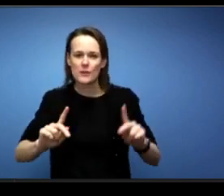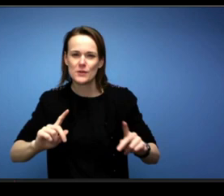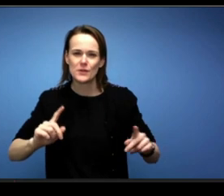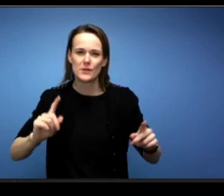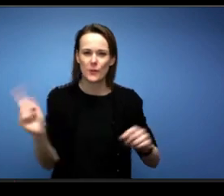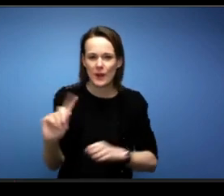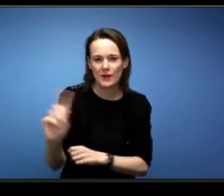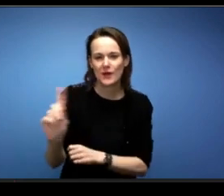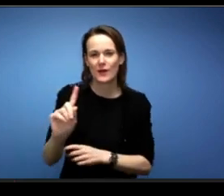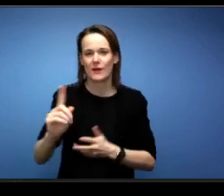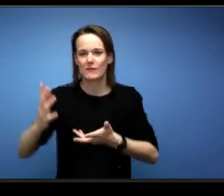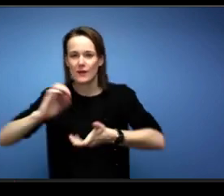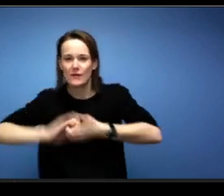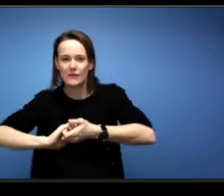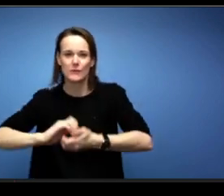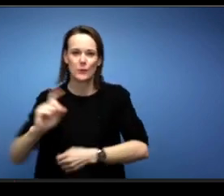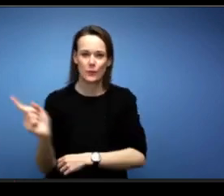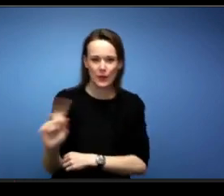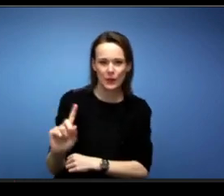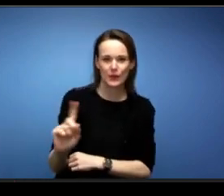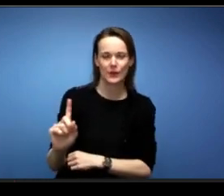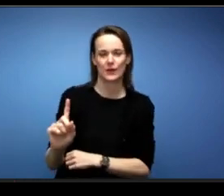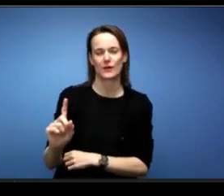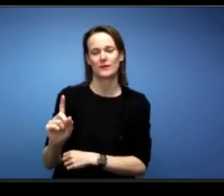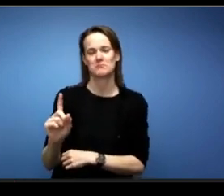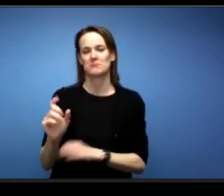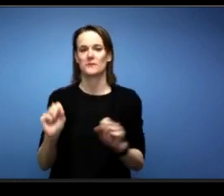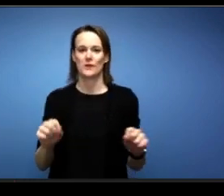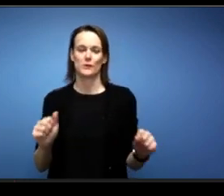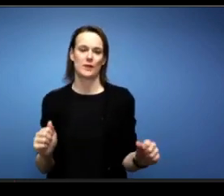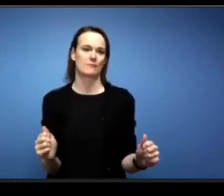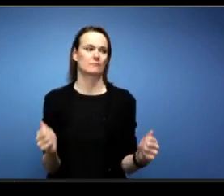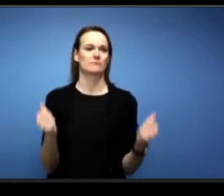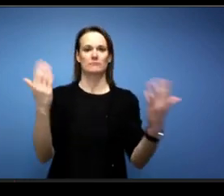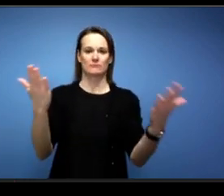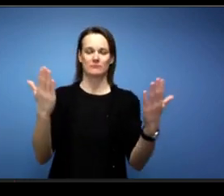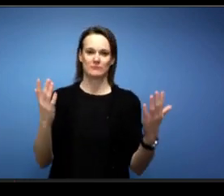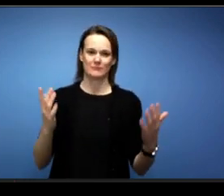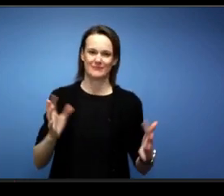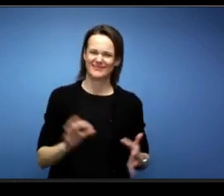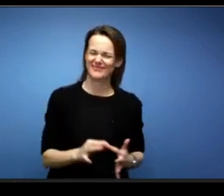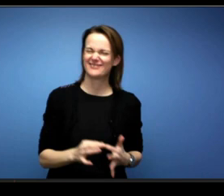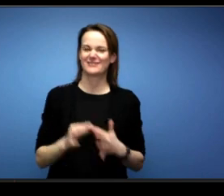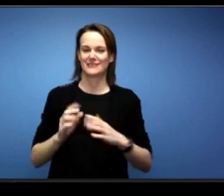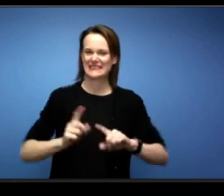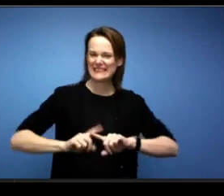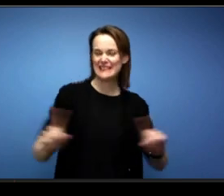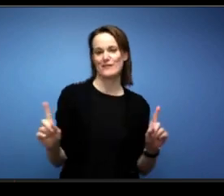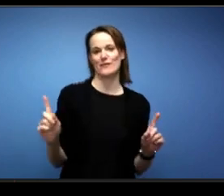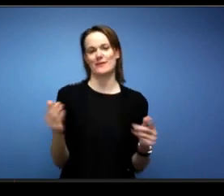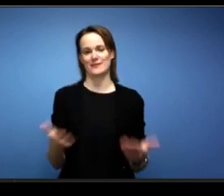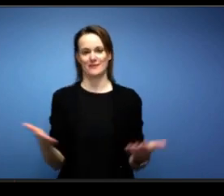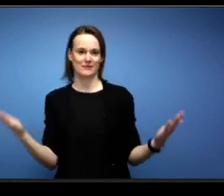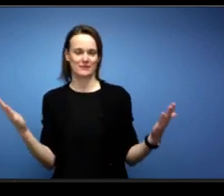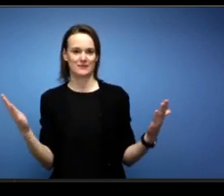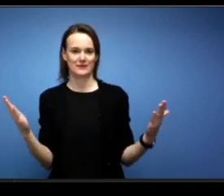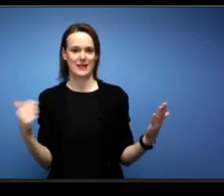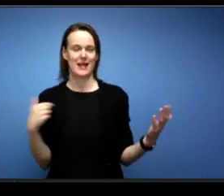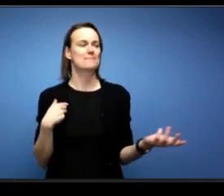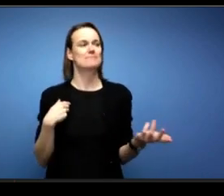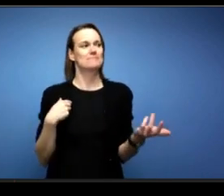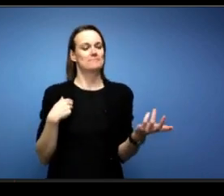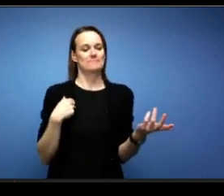that exist to collaborate and to really bring forth something that is really special and really unique. Because I never really